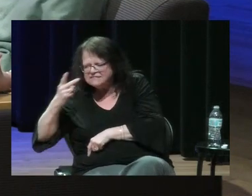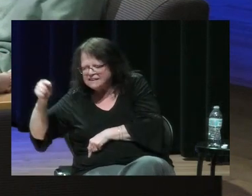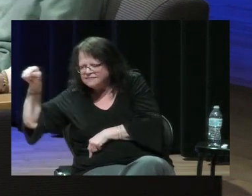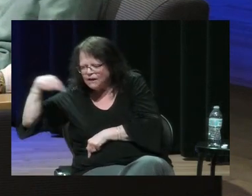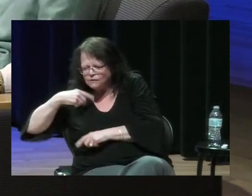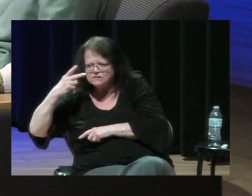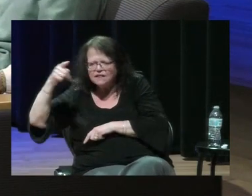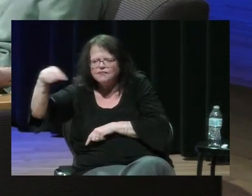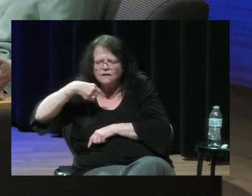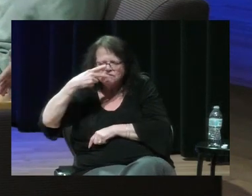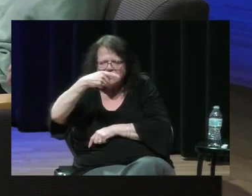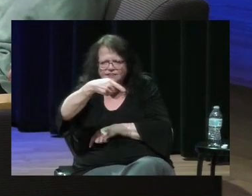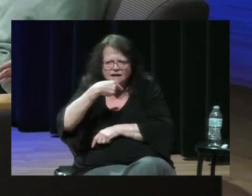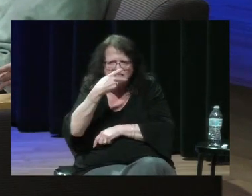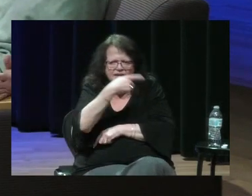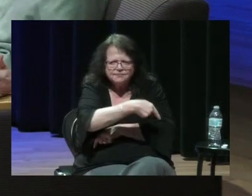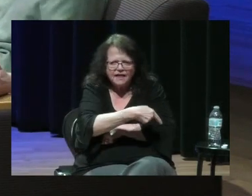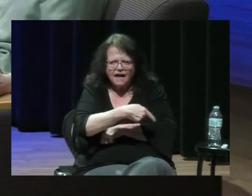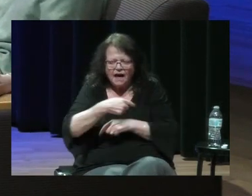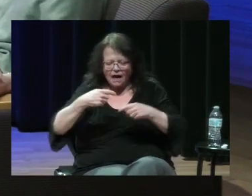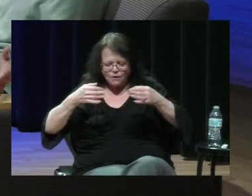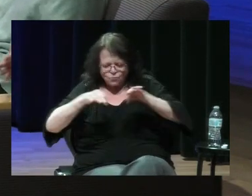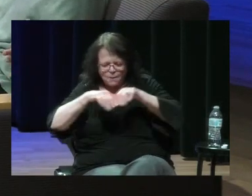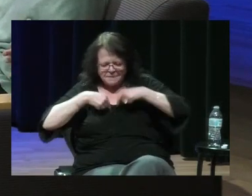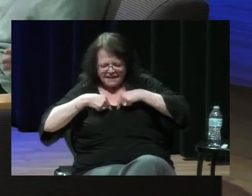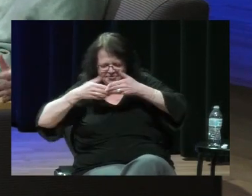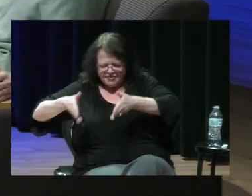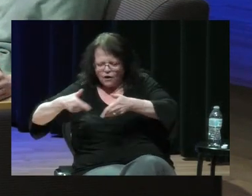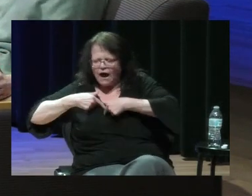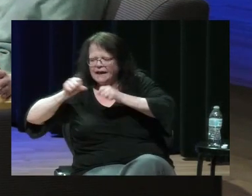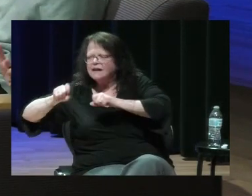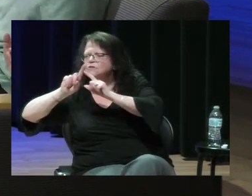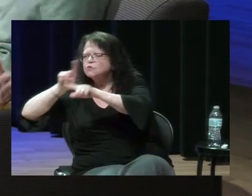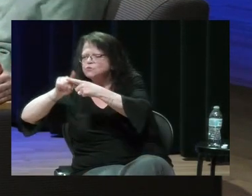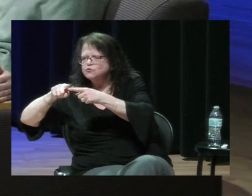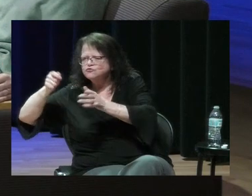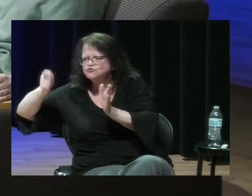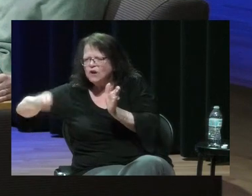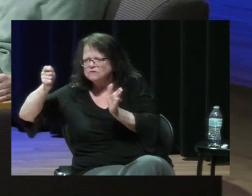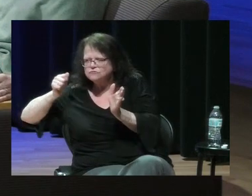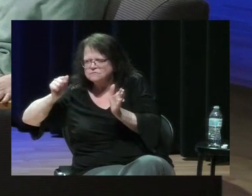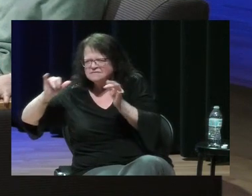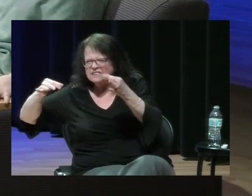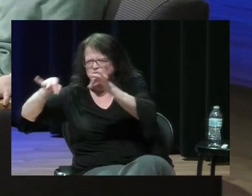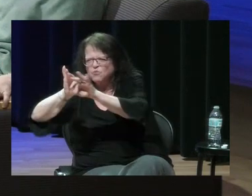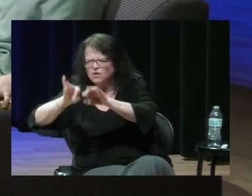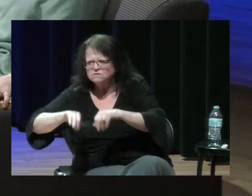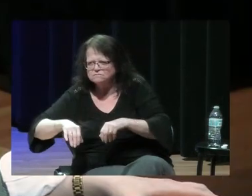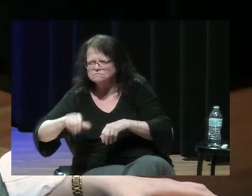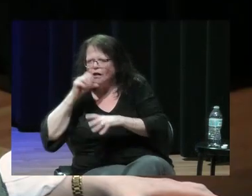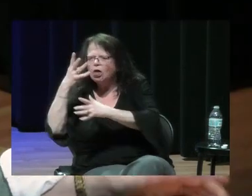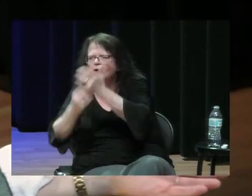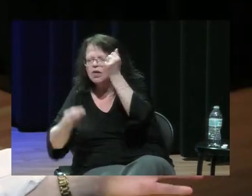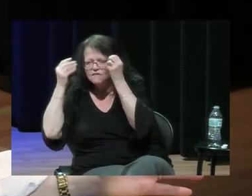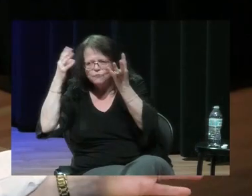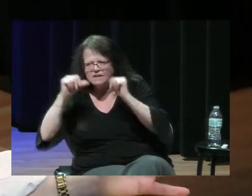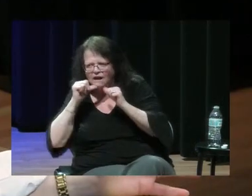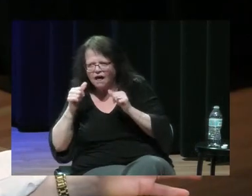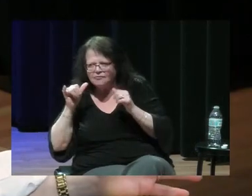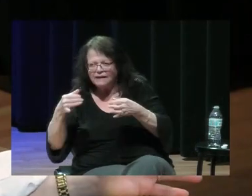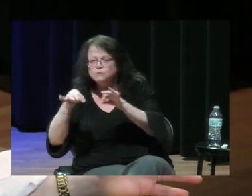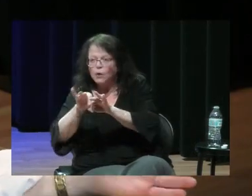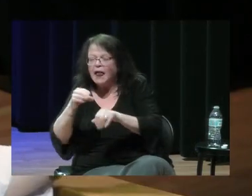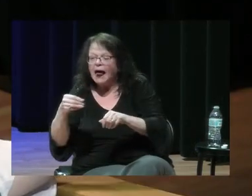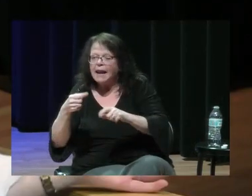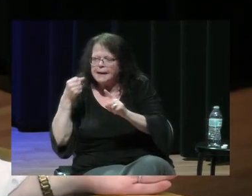lost. And I think that's really important and that's really powerful and it's really impactful work. And so, and it's not, you